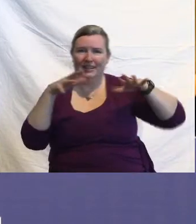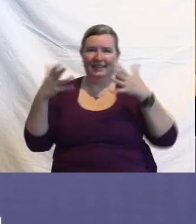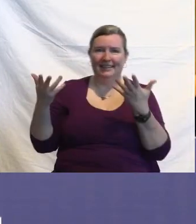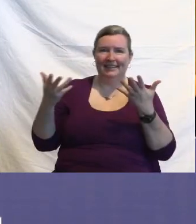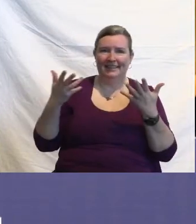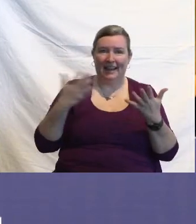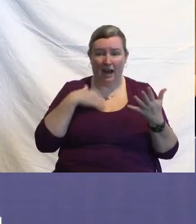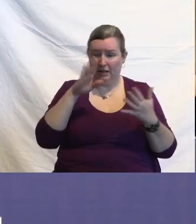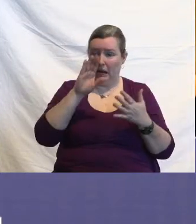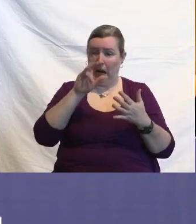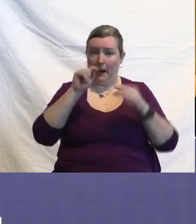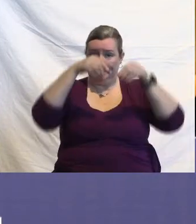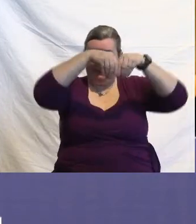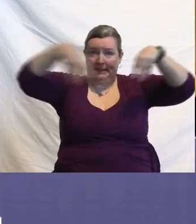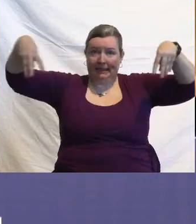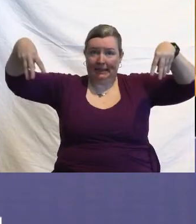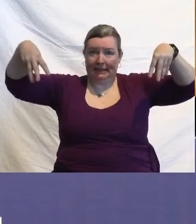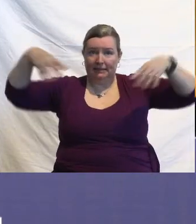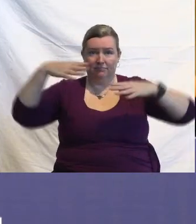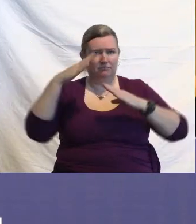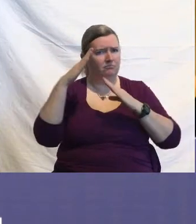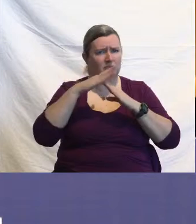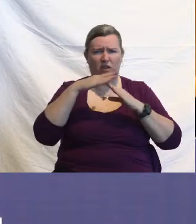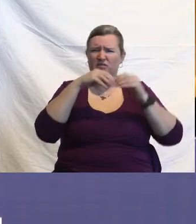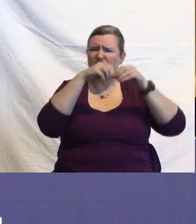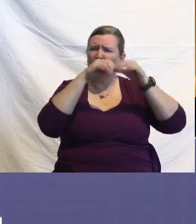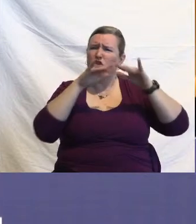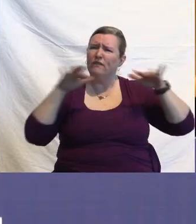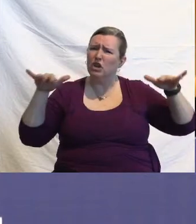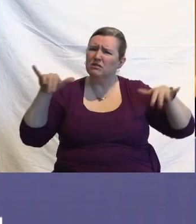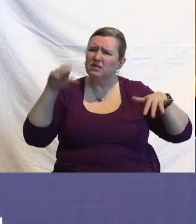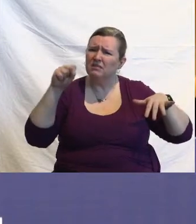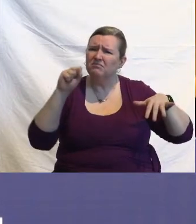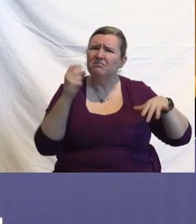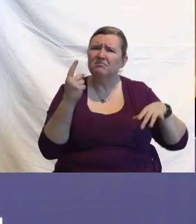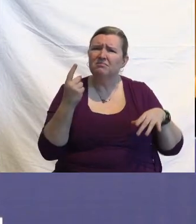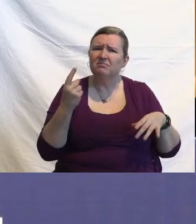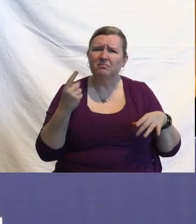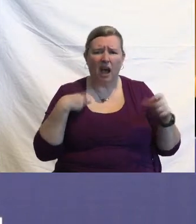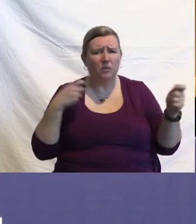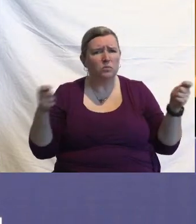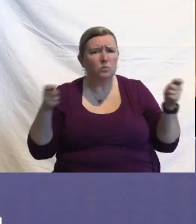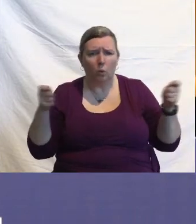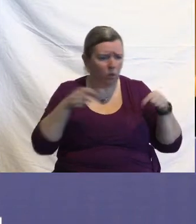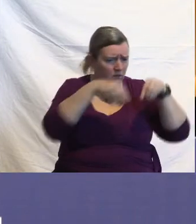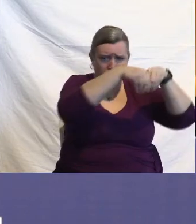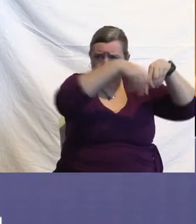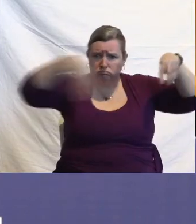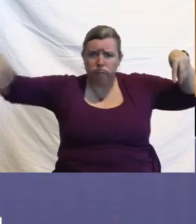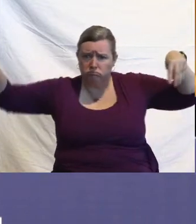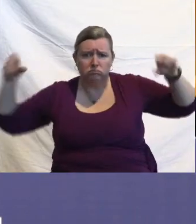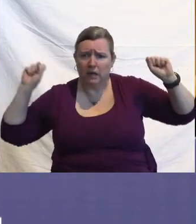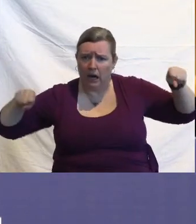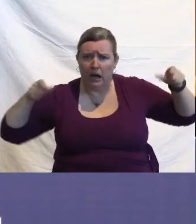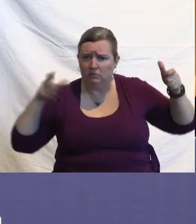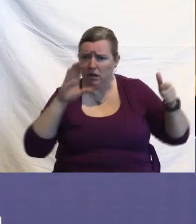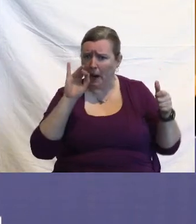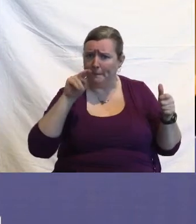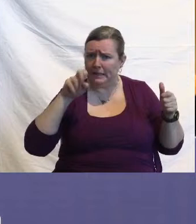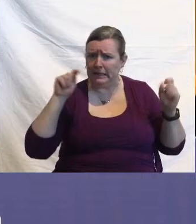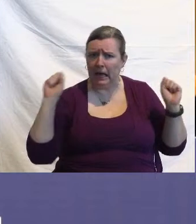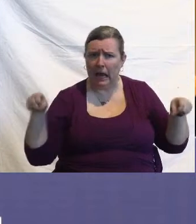history. That's something that I have a fairly significant amount of control over. It's just a fact. I don't